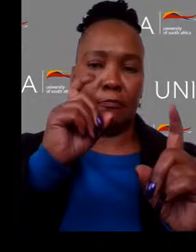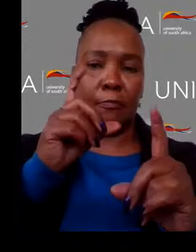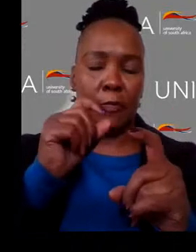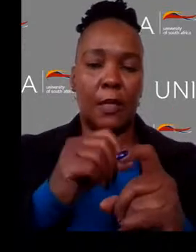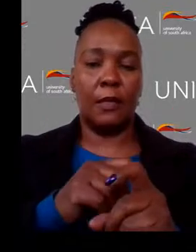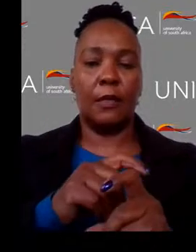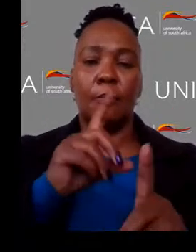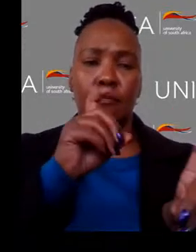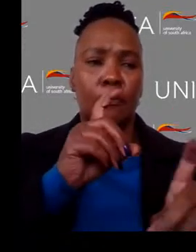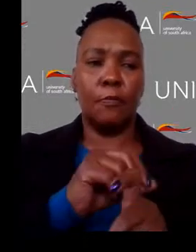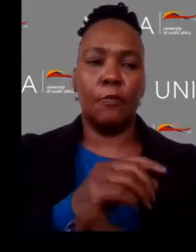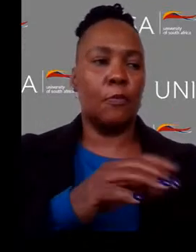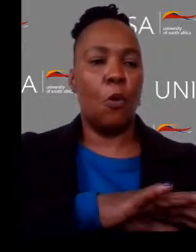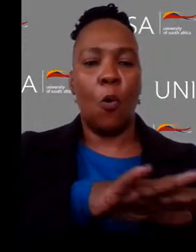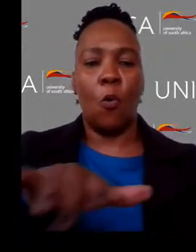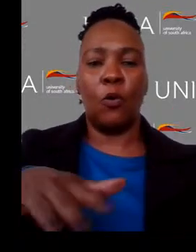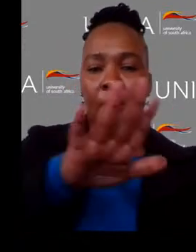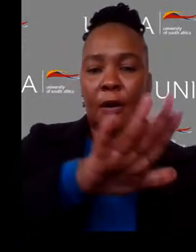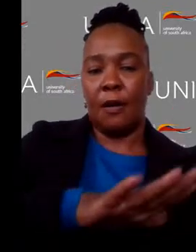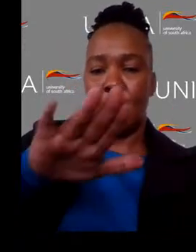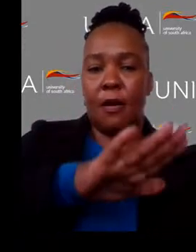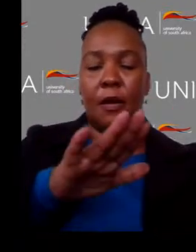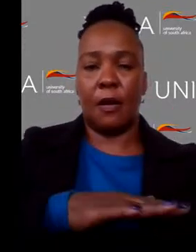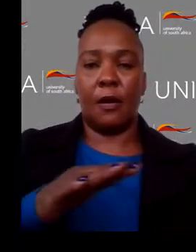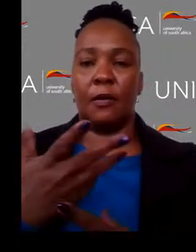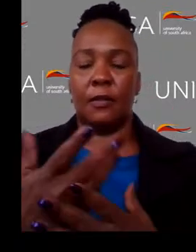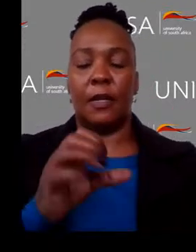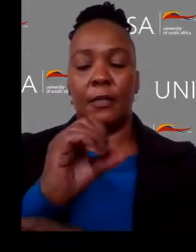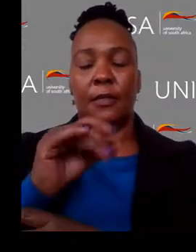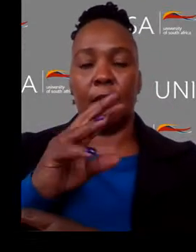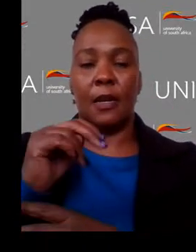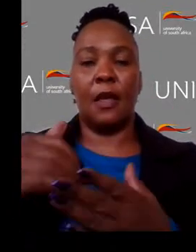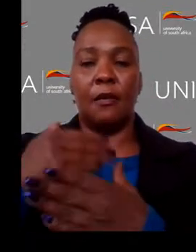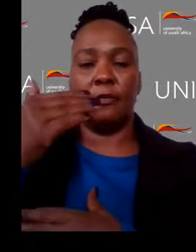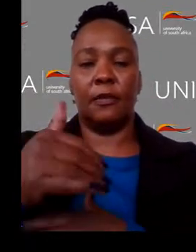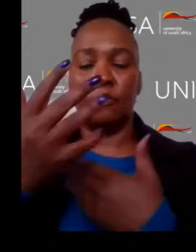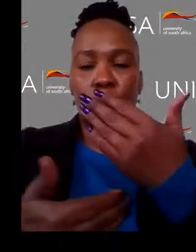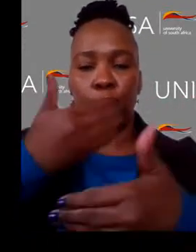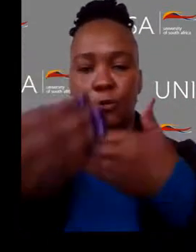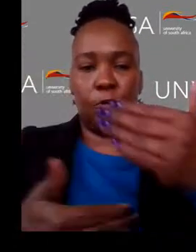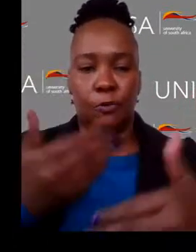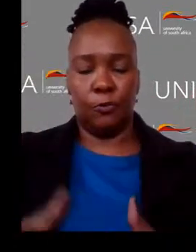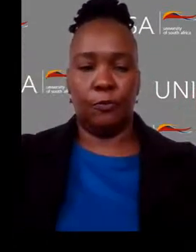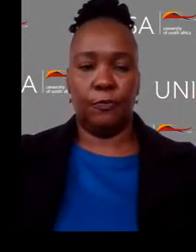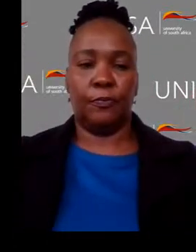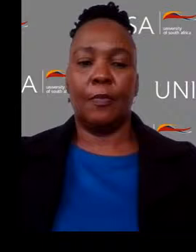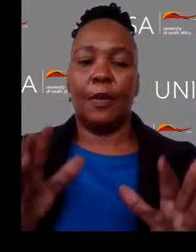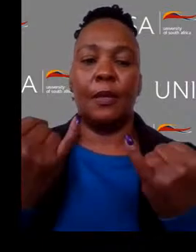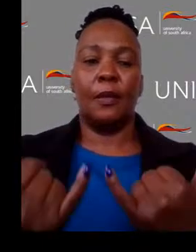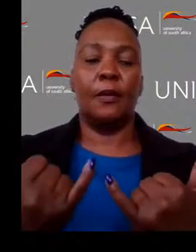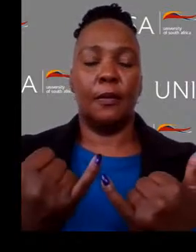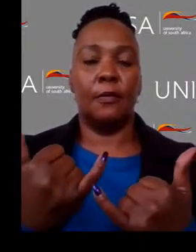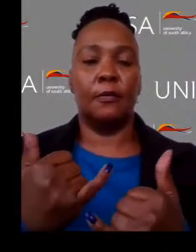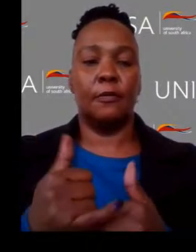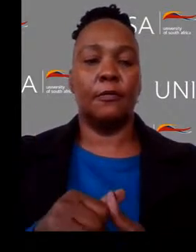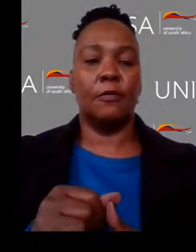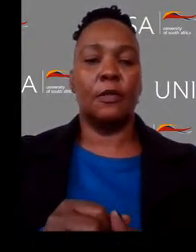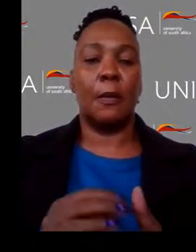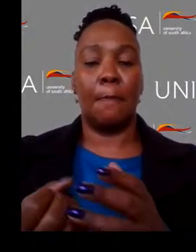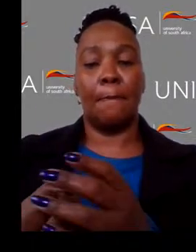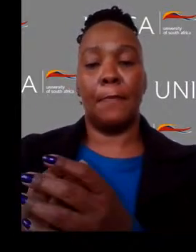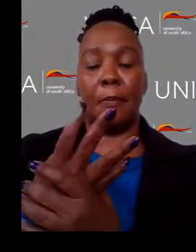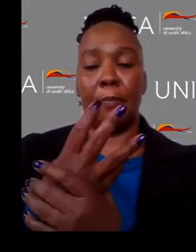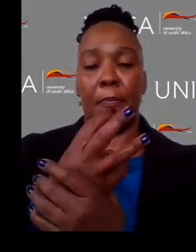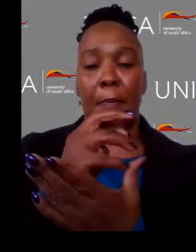environment. And then you stop the scan after that, and then you can continue. So now there will be a message that pops up to